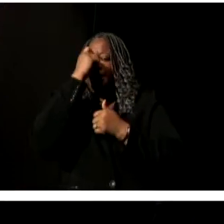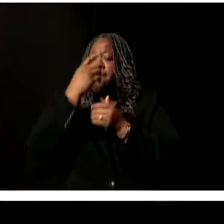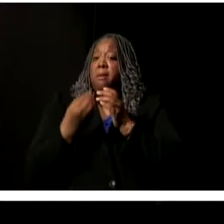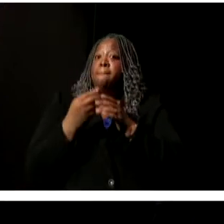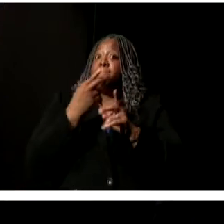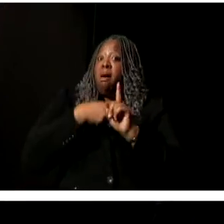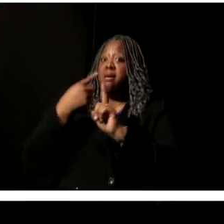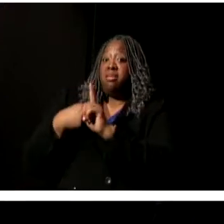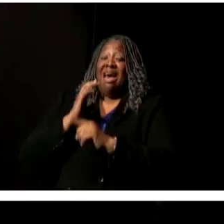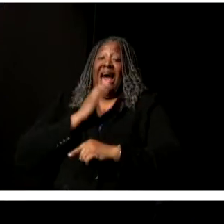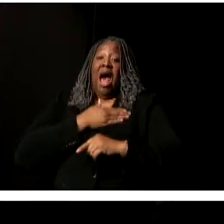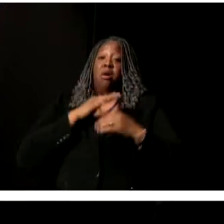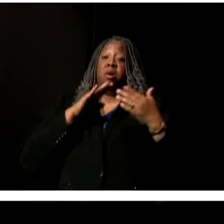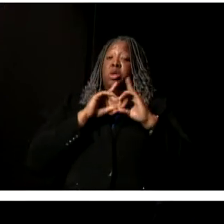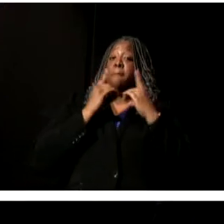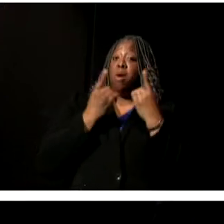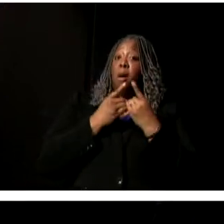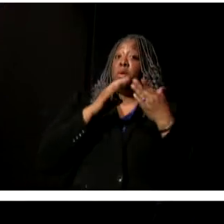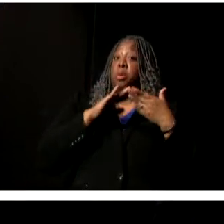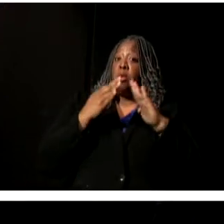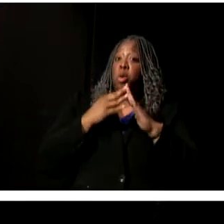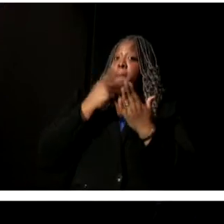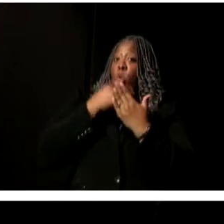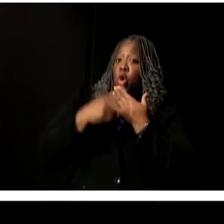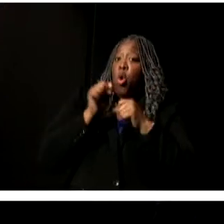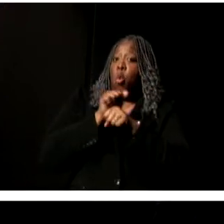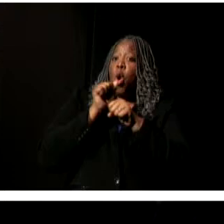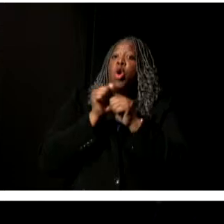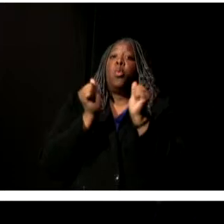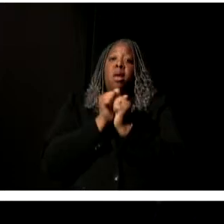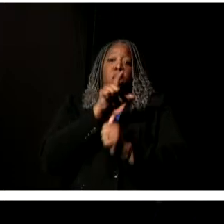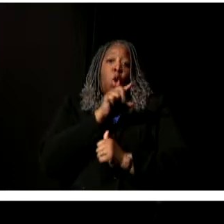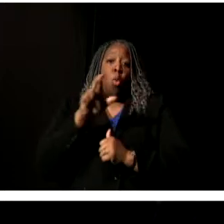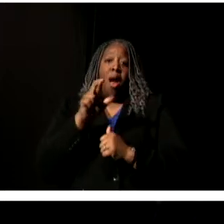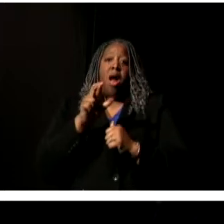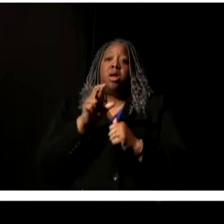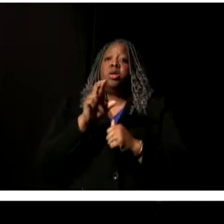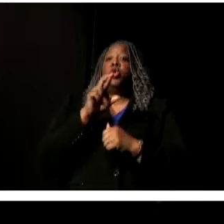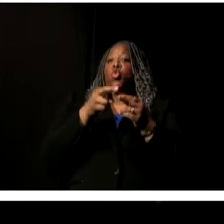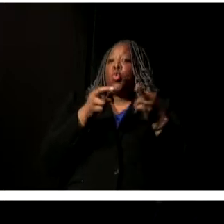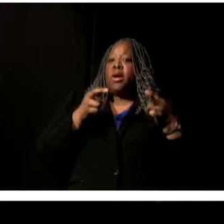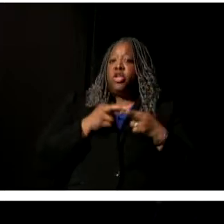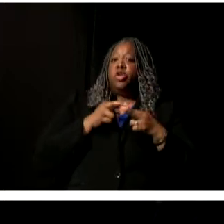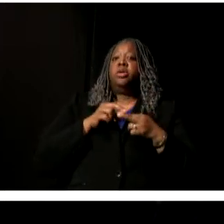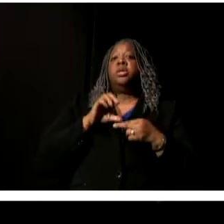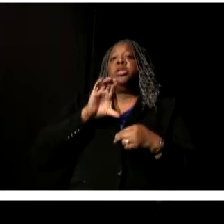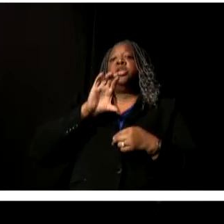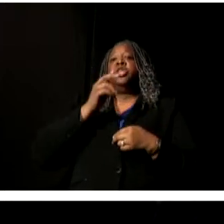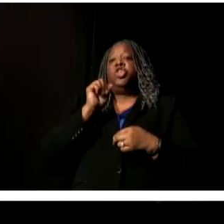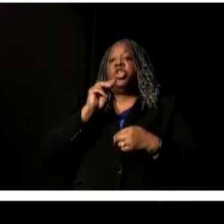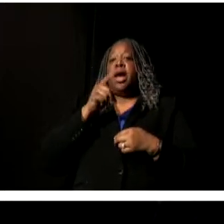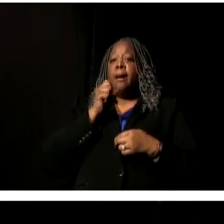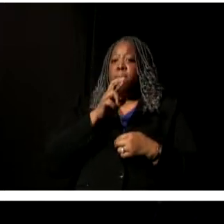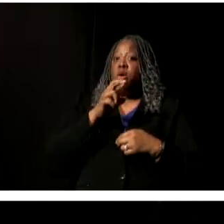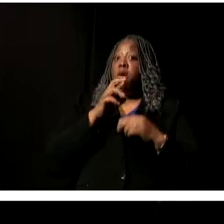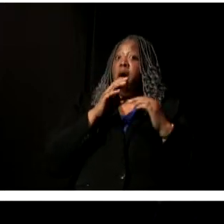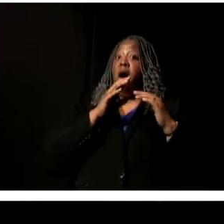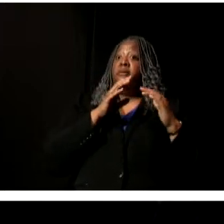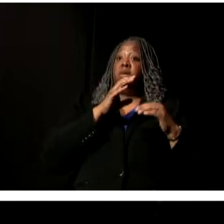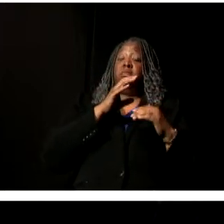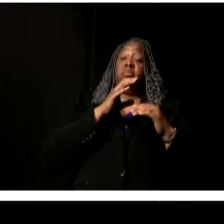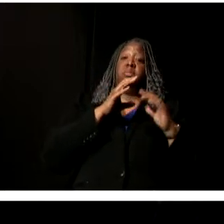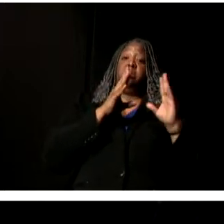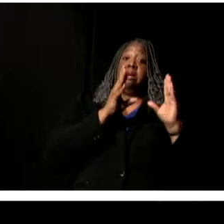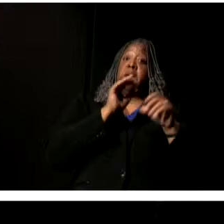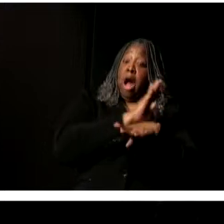our Department of Community Programs will work with the Little Rock Regional Chamber of Commerce, the Little Rock School District, and UA Pulaski